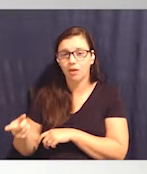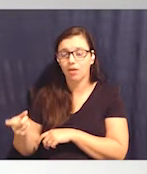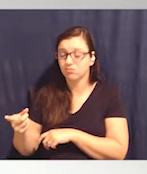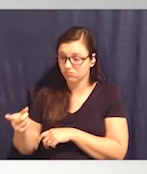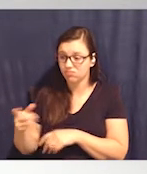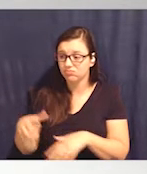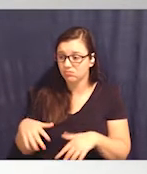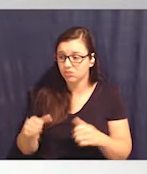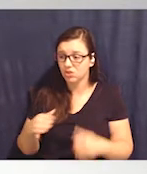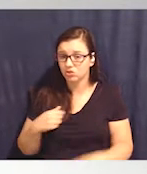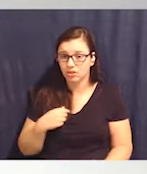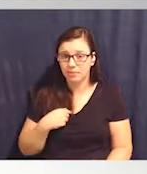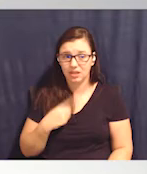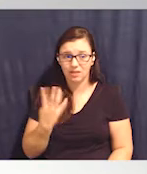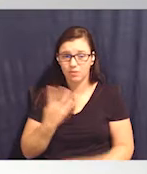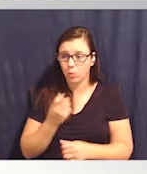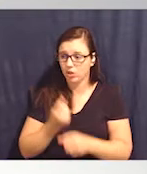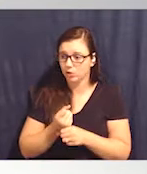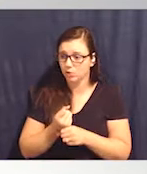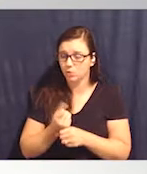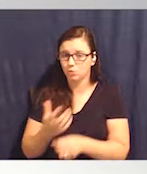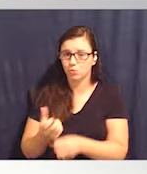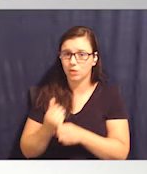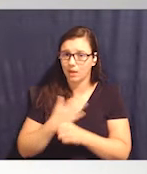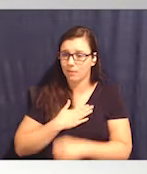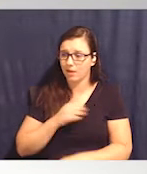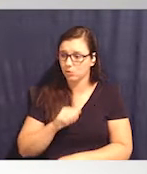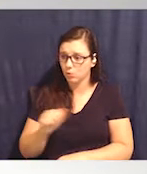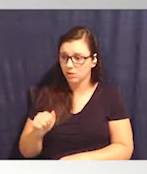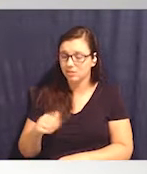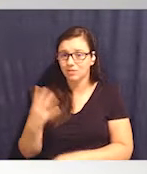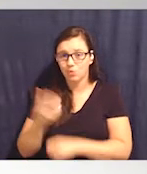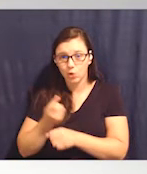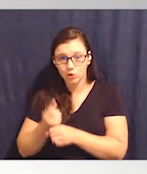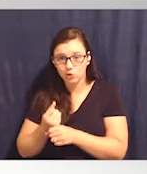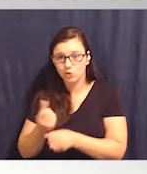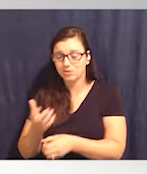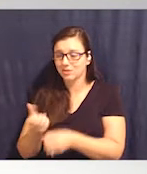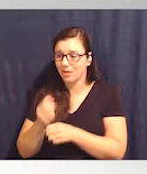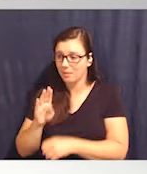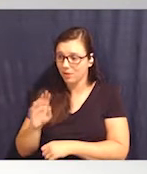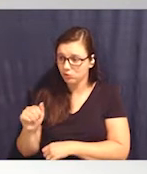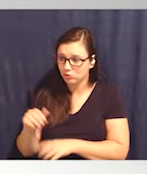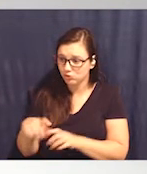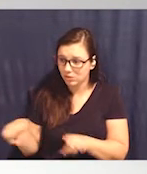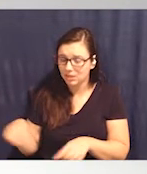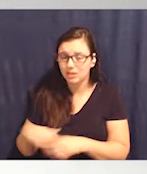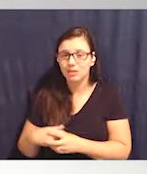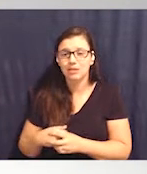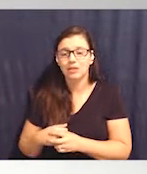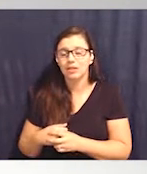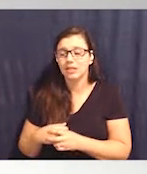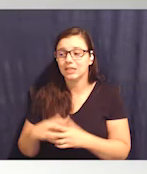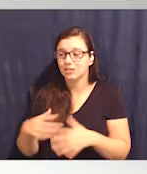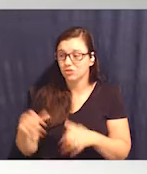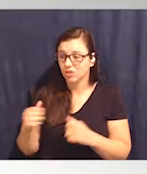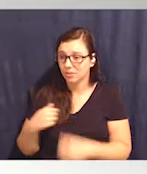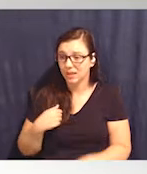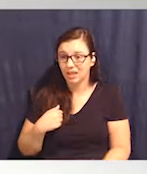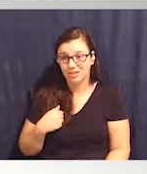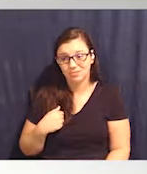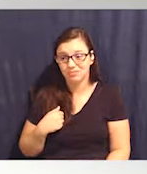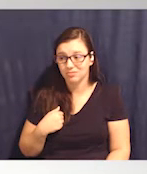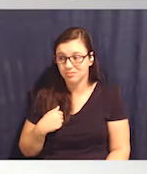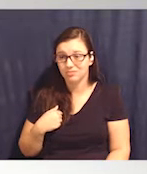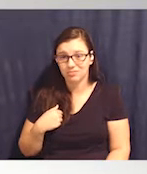years to get an associate's, another 4 years to get a bachelor's. It took me, basically he was in his mid-30s by the time he